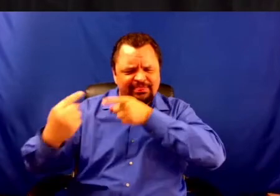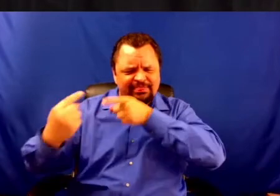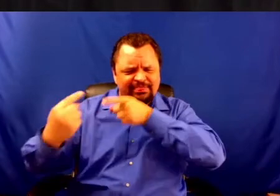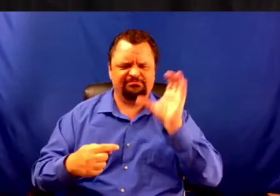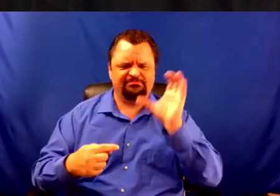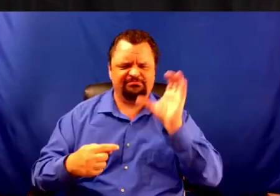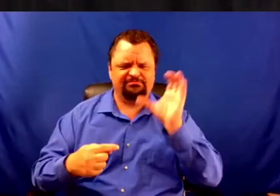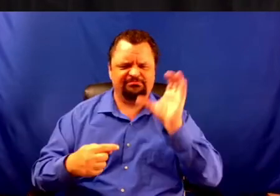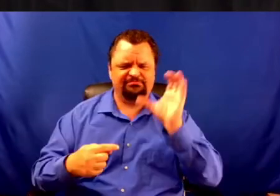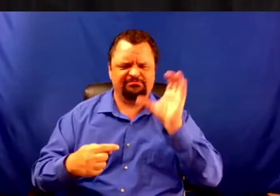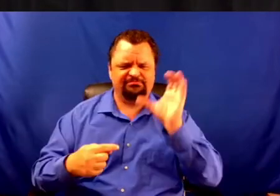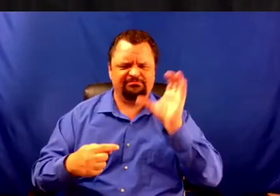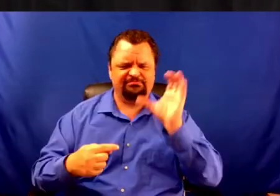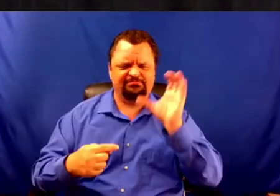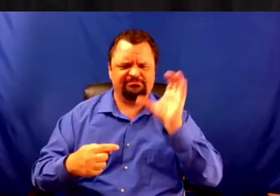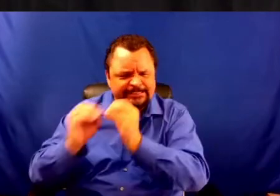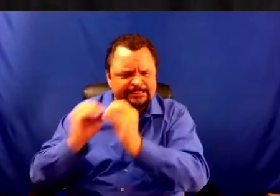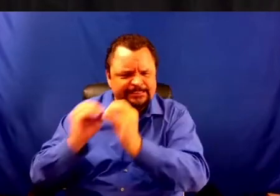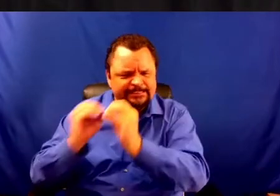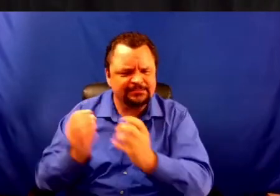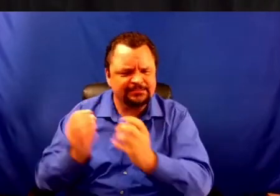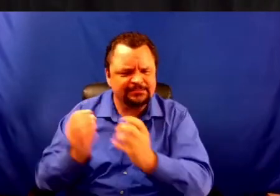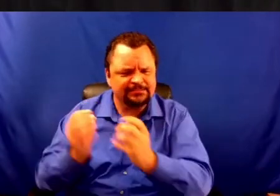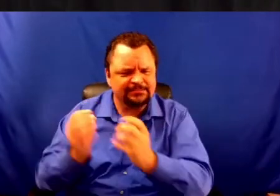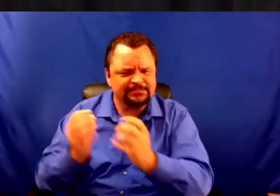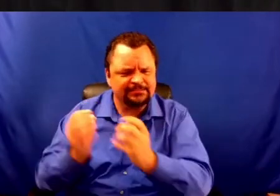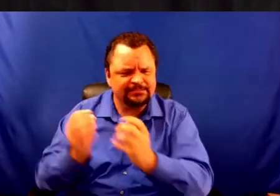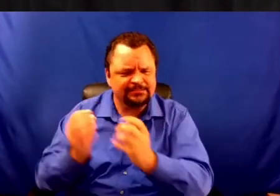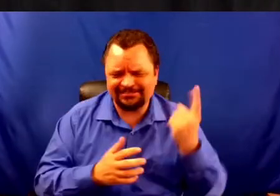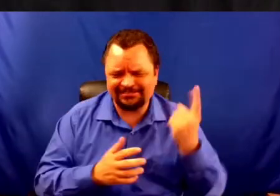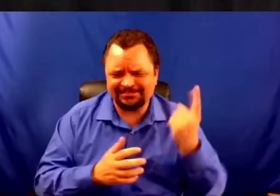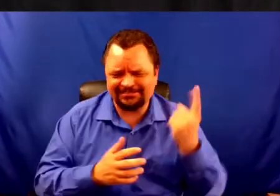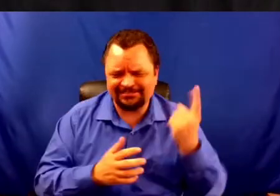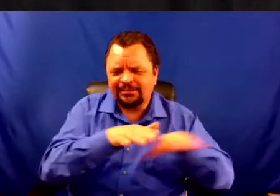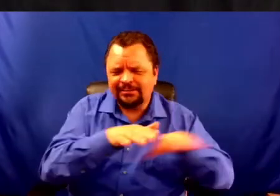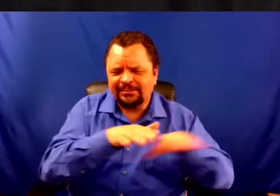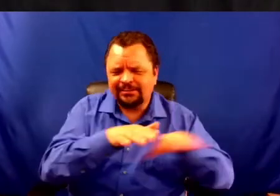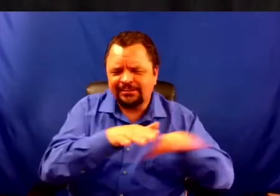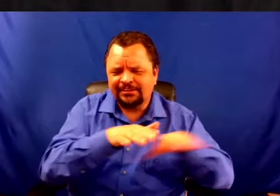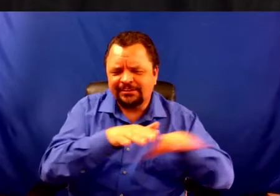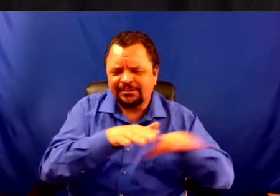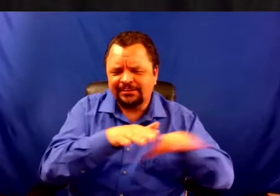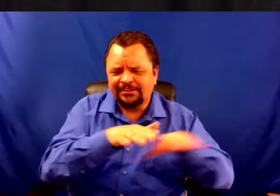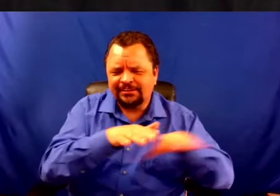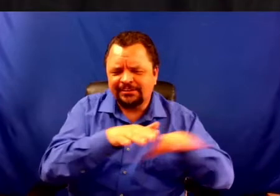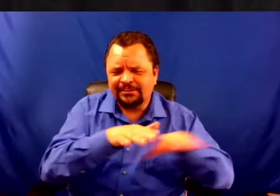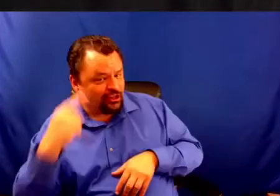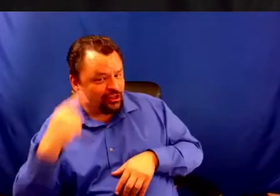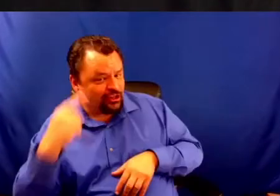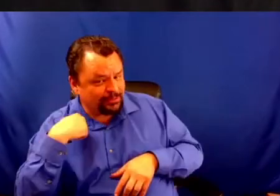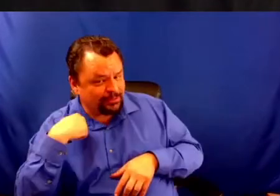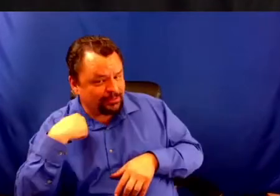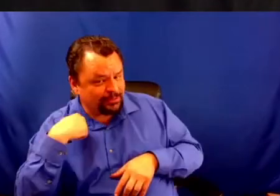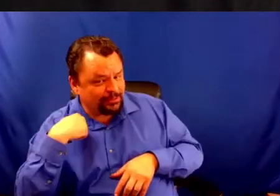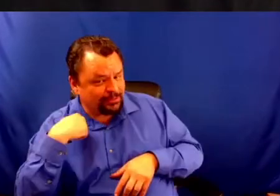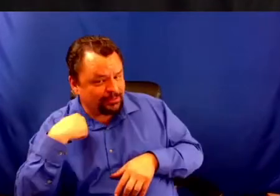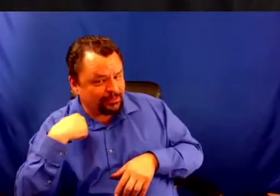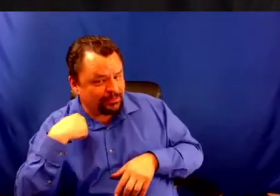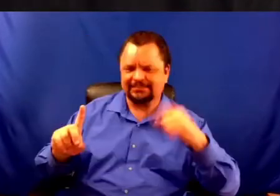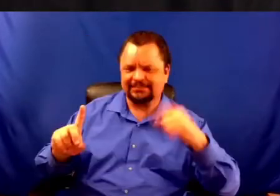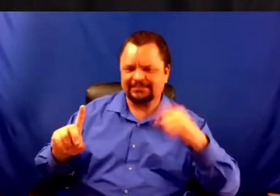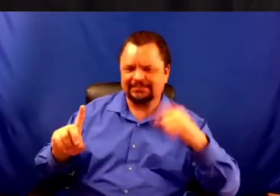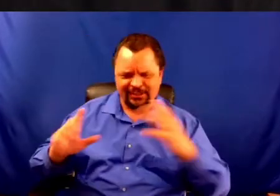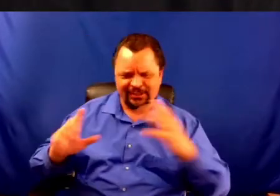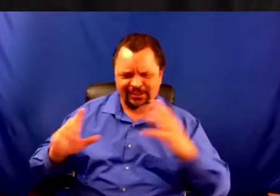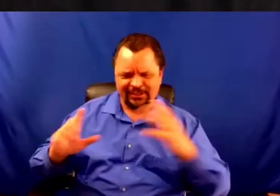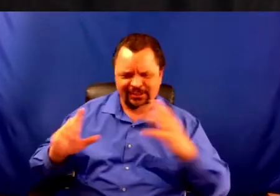Samantha, Are you guys able to hear how me about today? Lori Cleaton? I can hear her. Can anybody